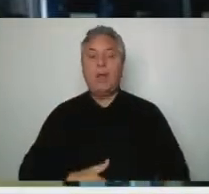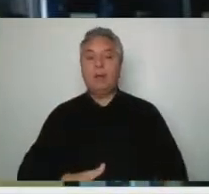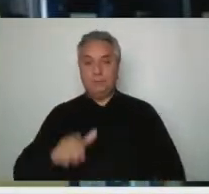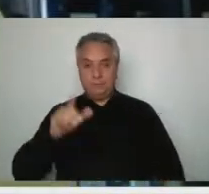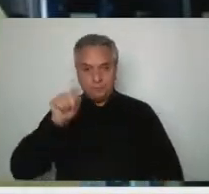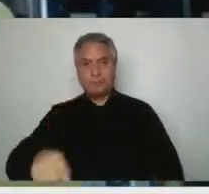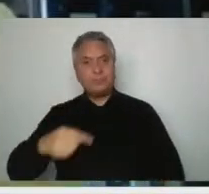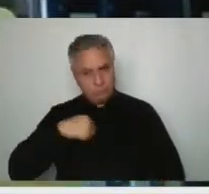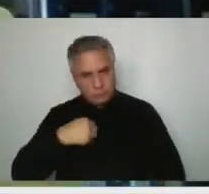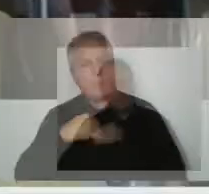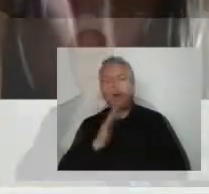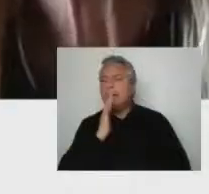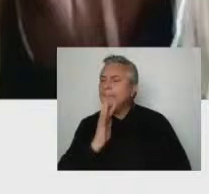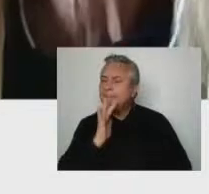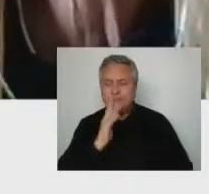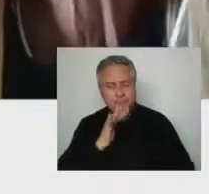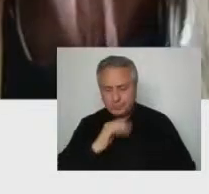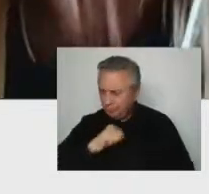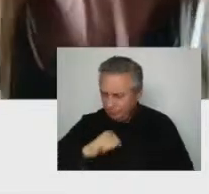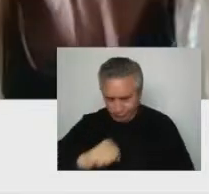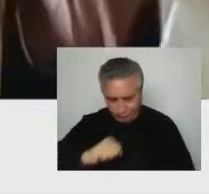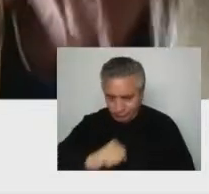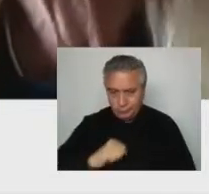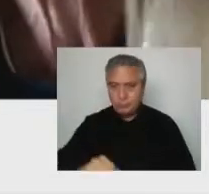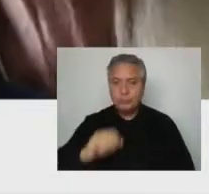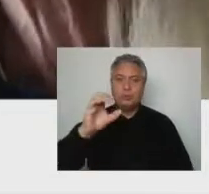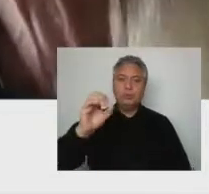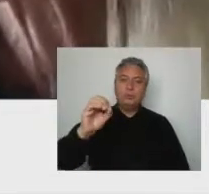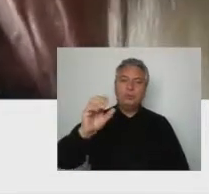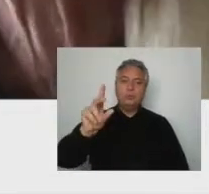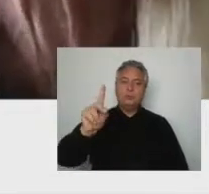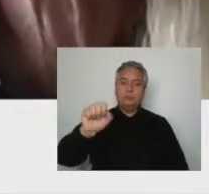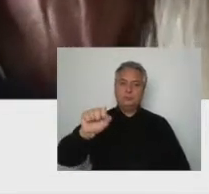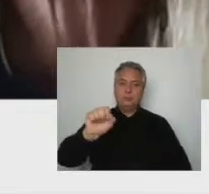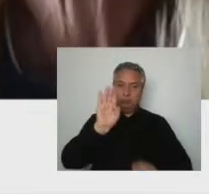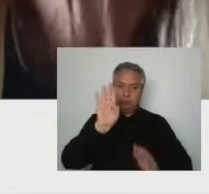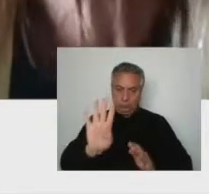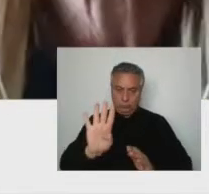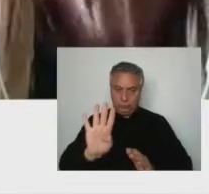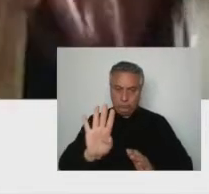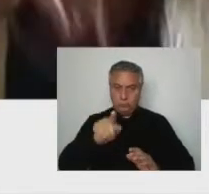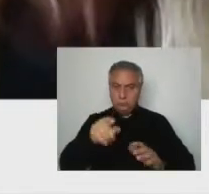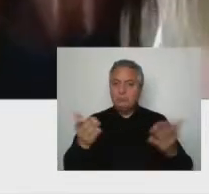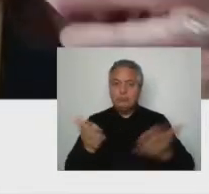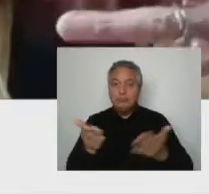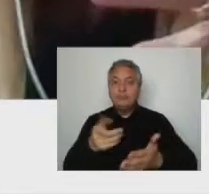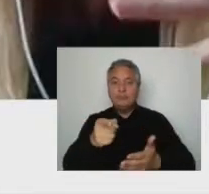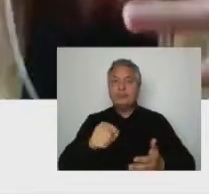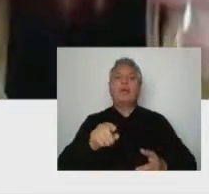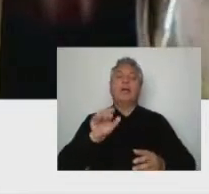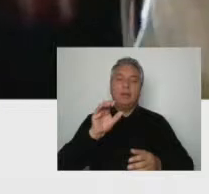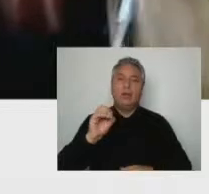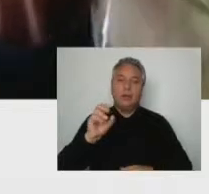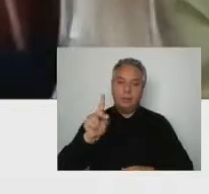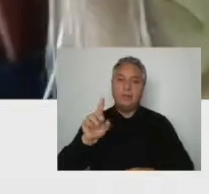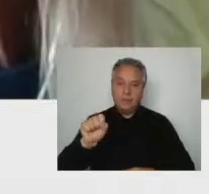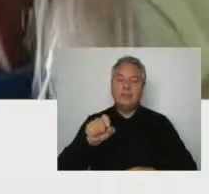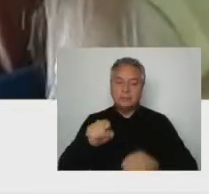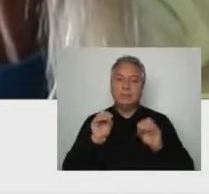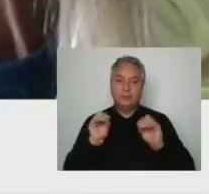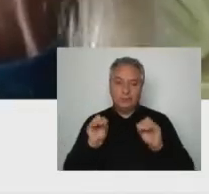working with a wrong link. I'll speak very quickly about SDG 4, which is the education related